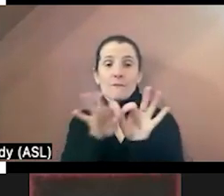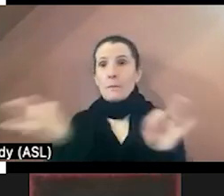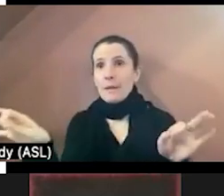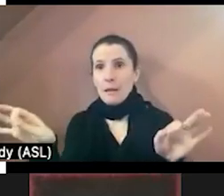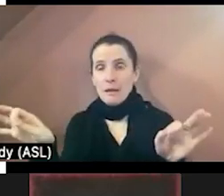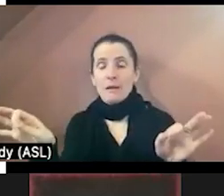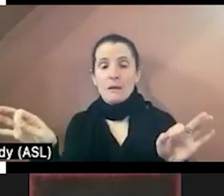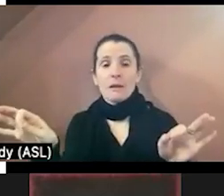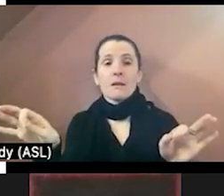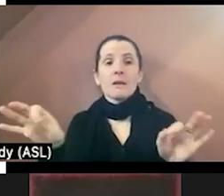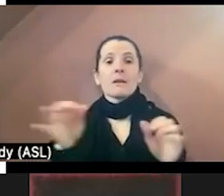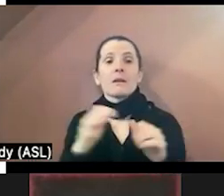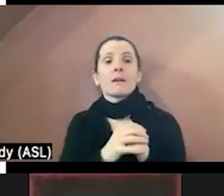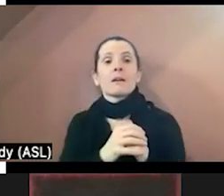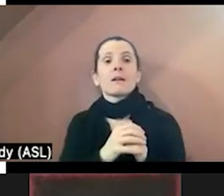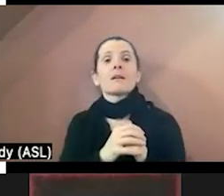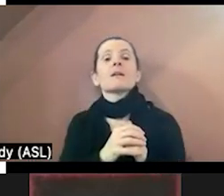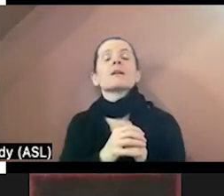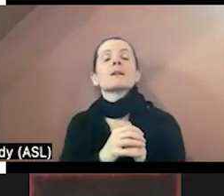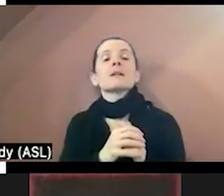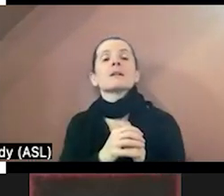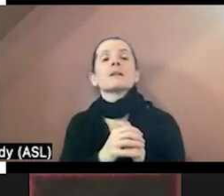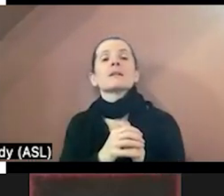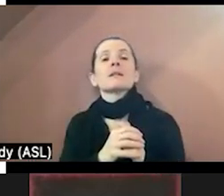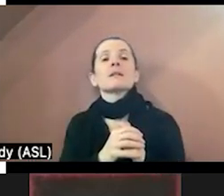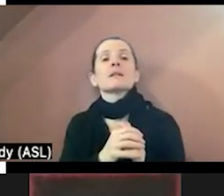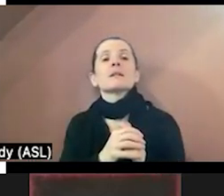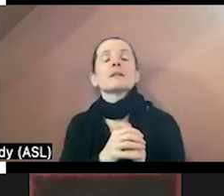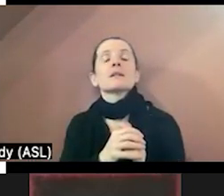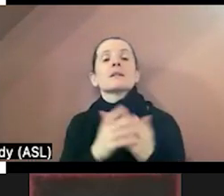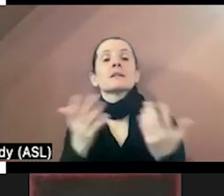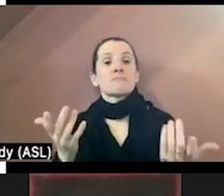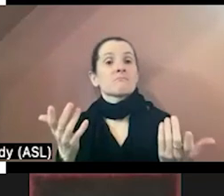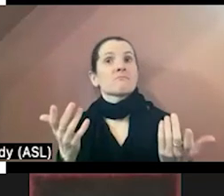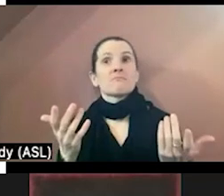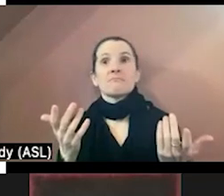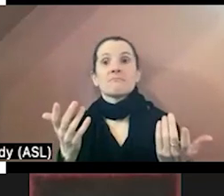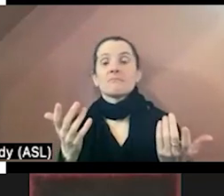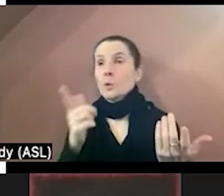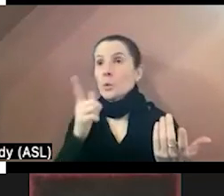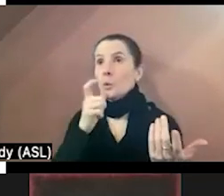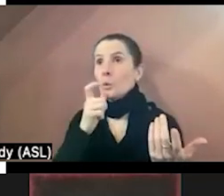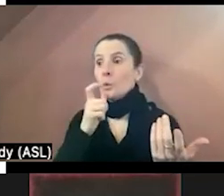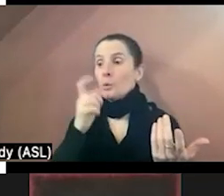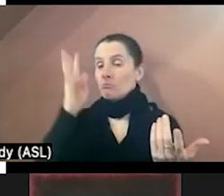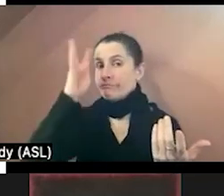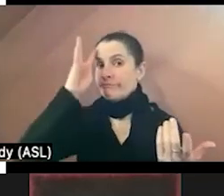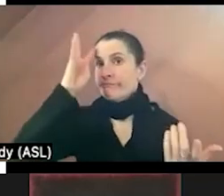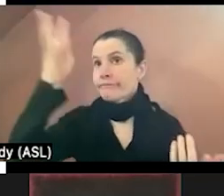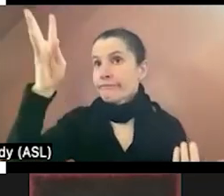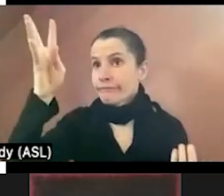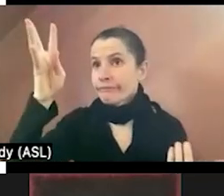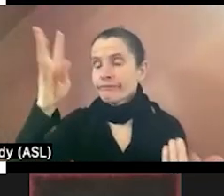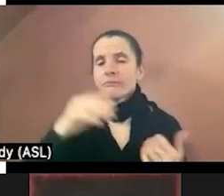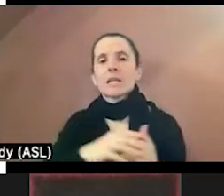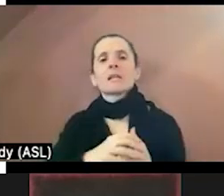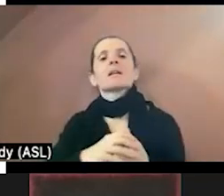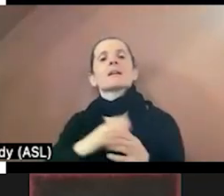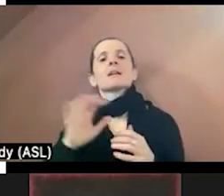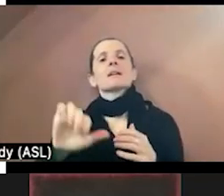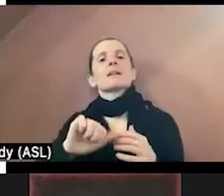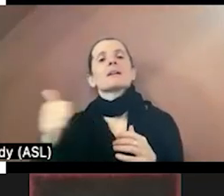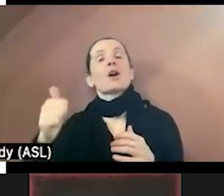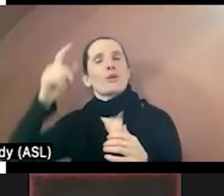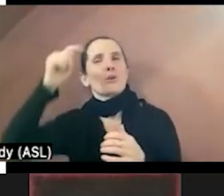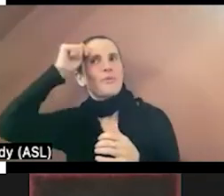all scientists around the world, came thanks to another theorem by Leonhard Euler.